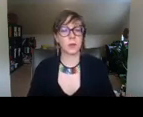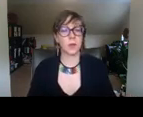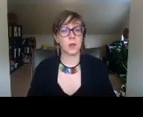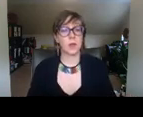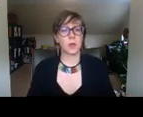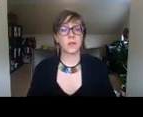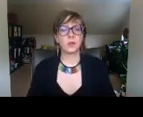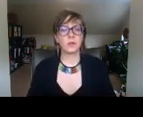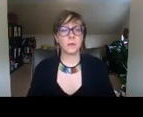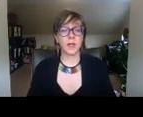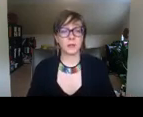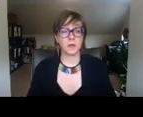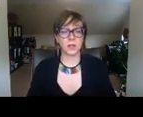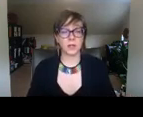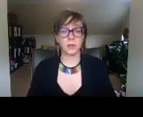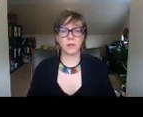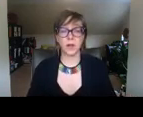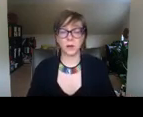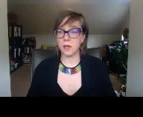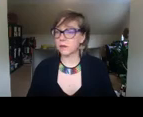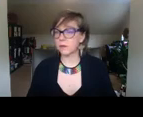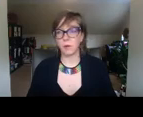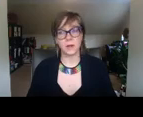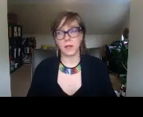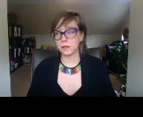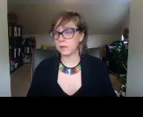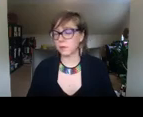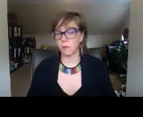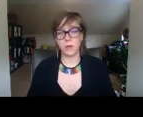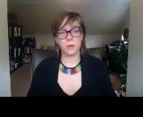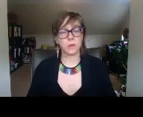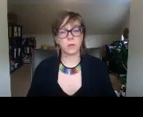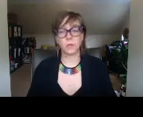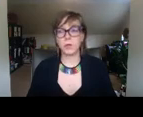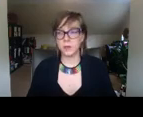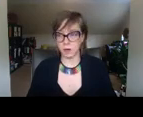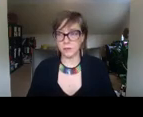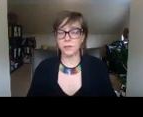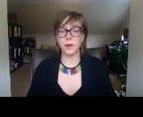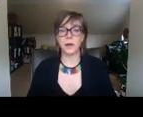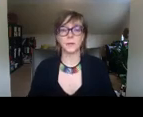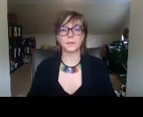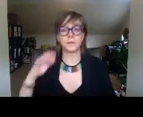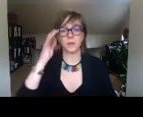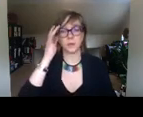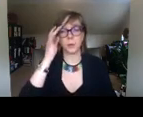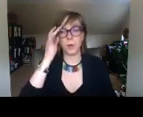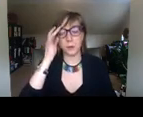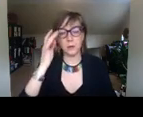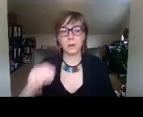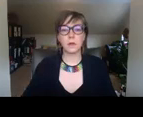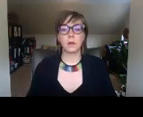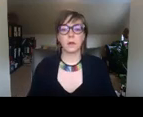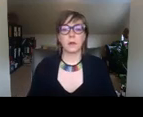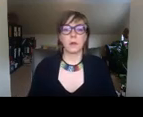difficult. The use of a mask on the patient and the provider end, right? That's really tough for